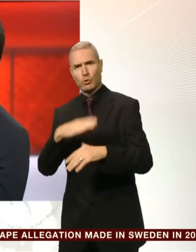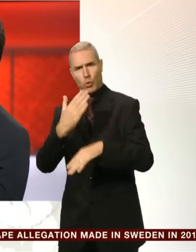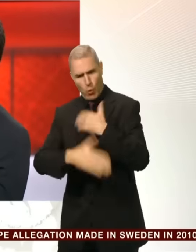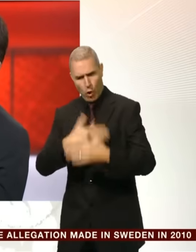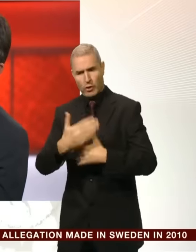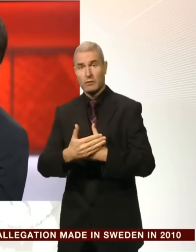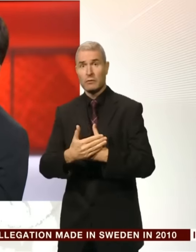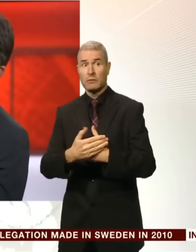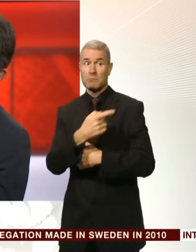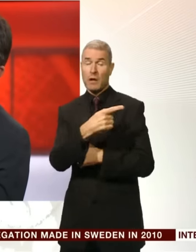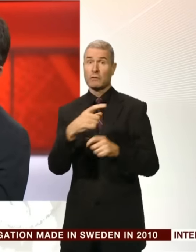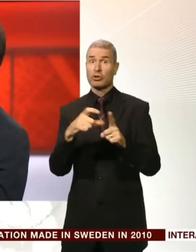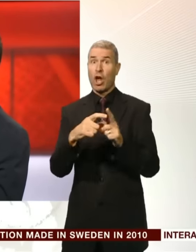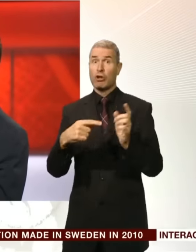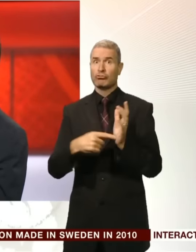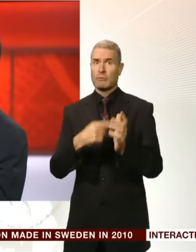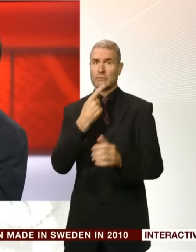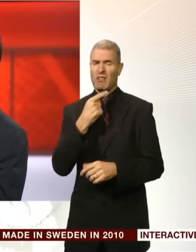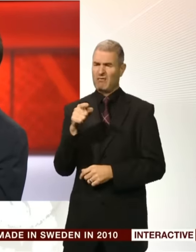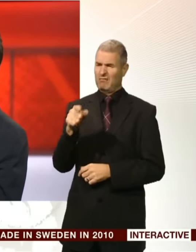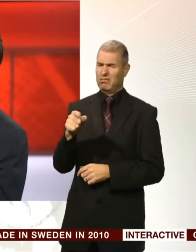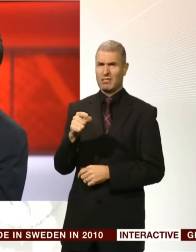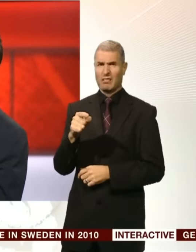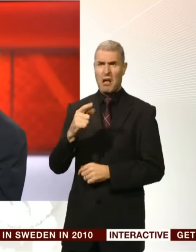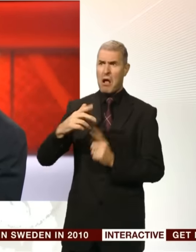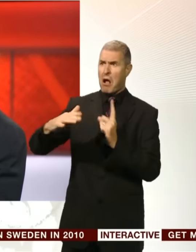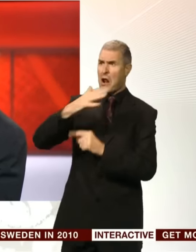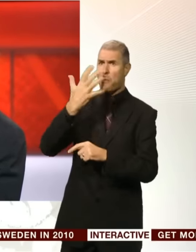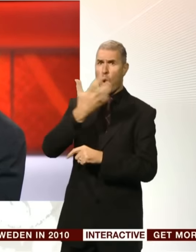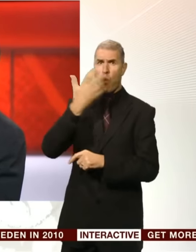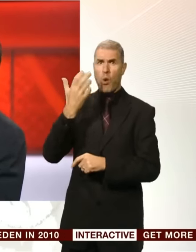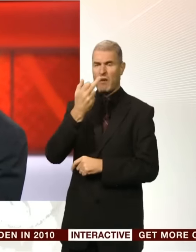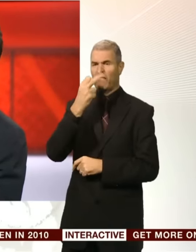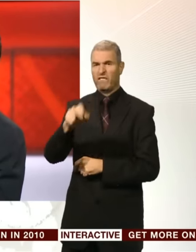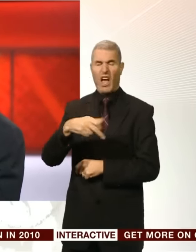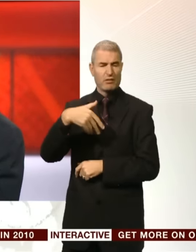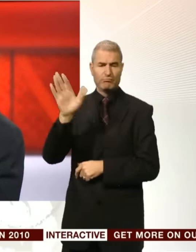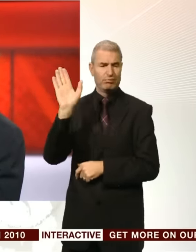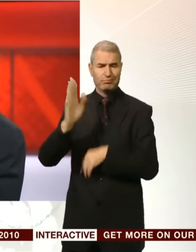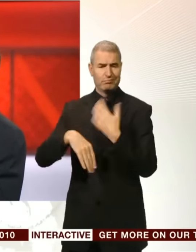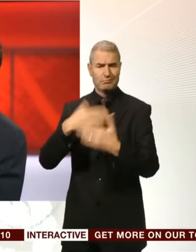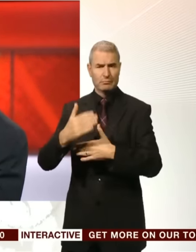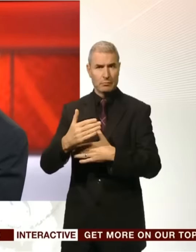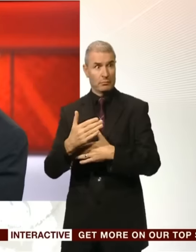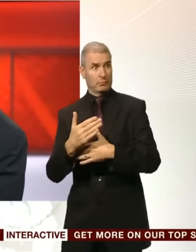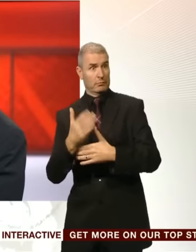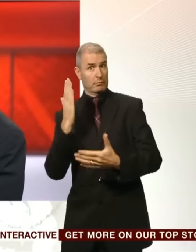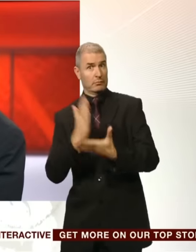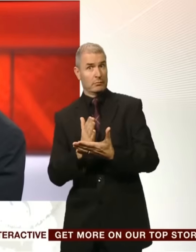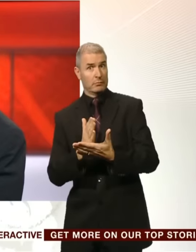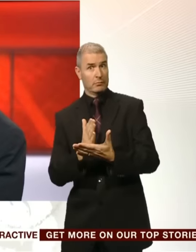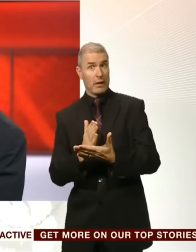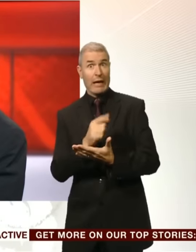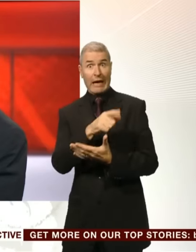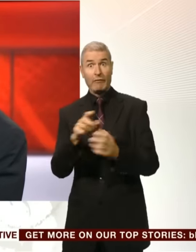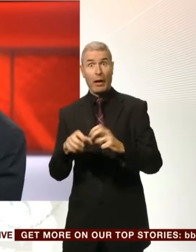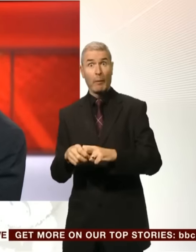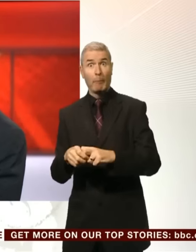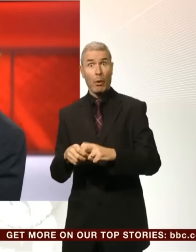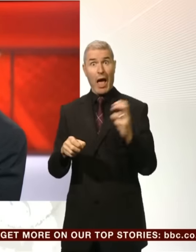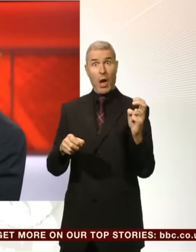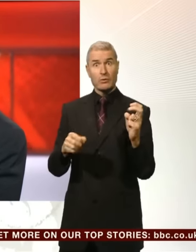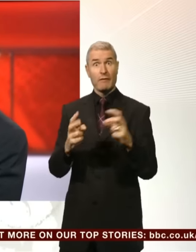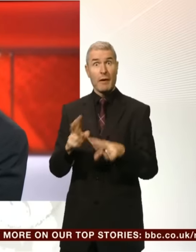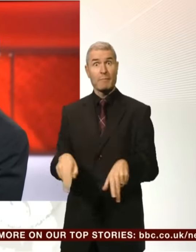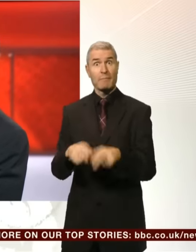guy calls climate change a hoax, and no one really knows what he's going to do, threats to pull out of the Paris Agreement, at the